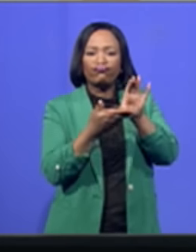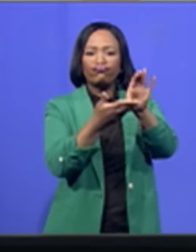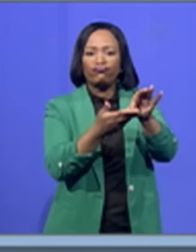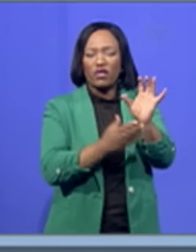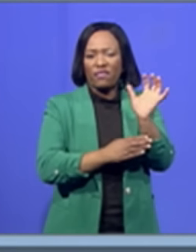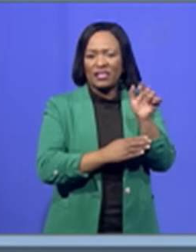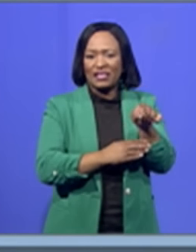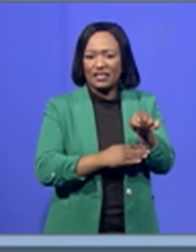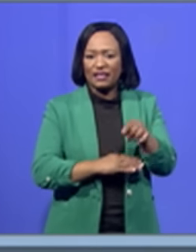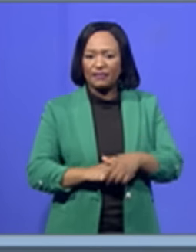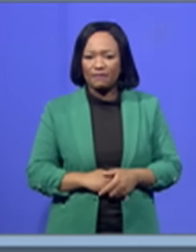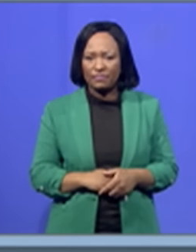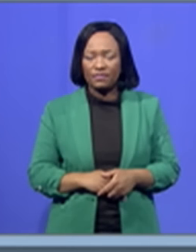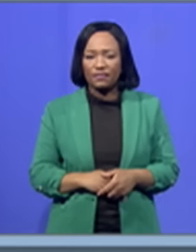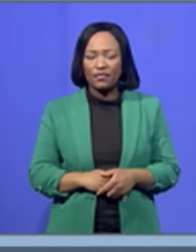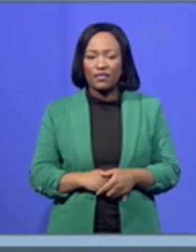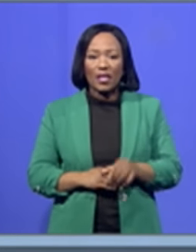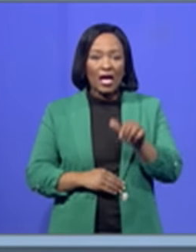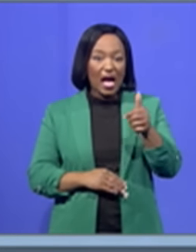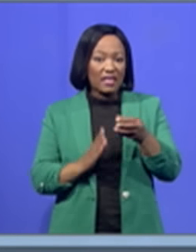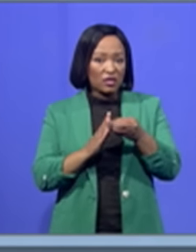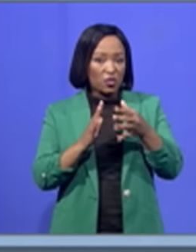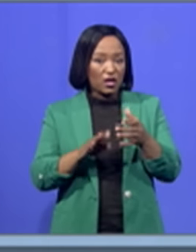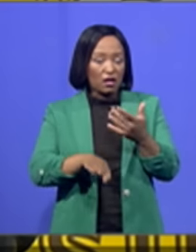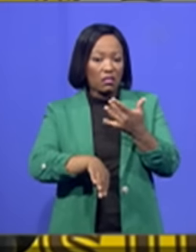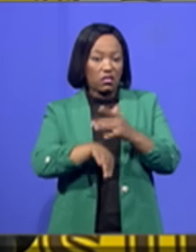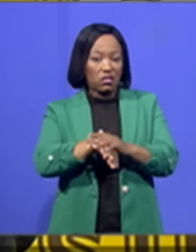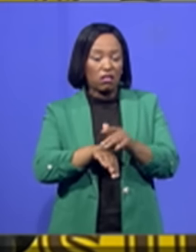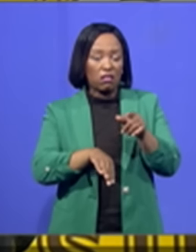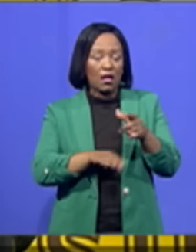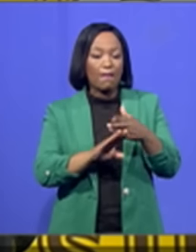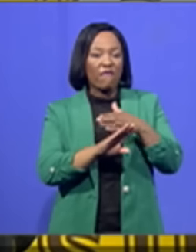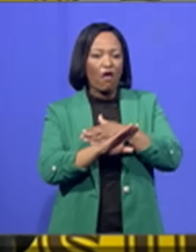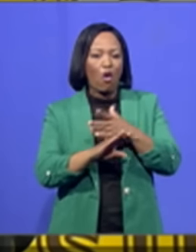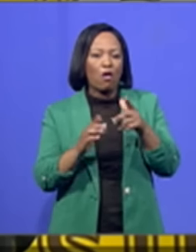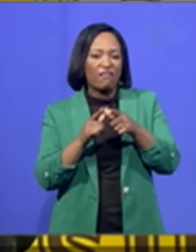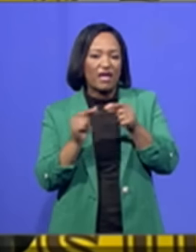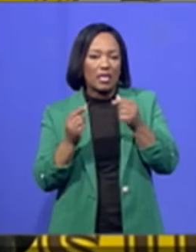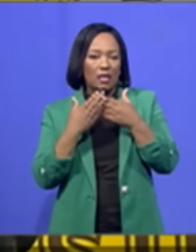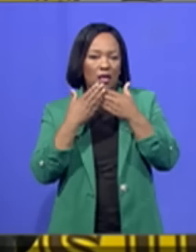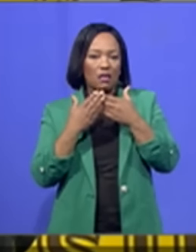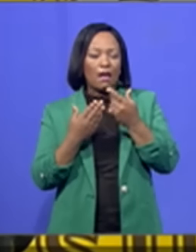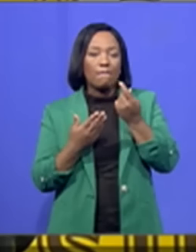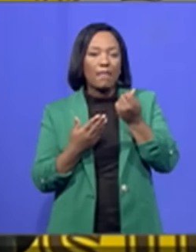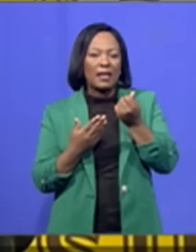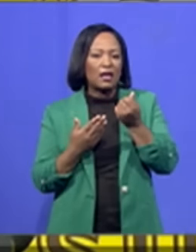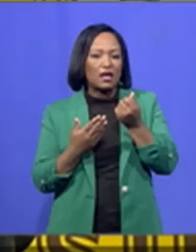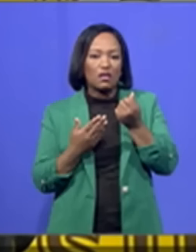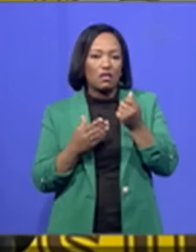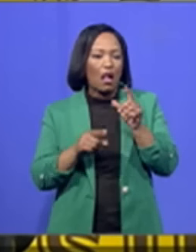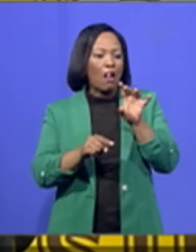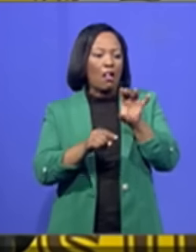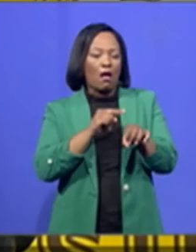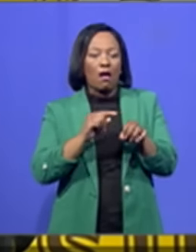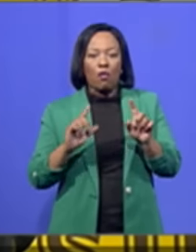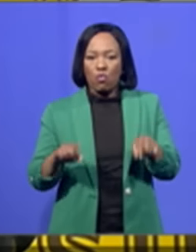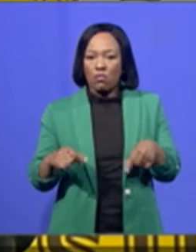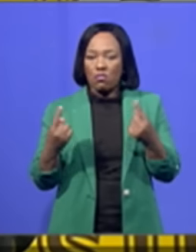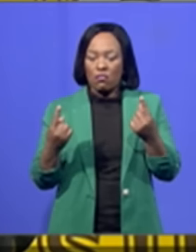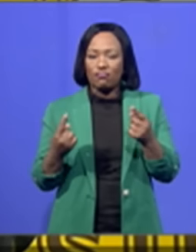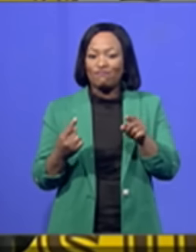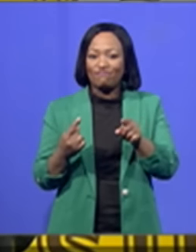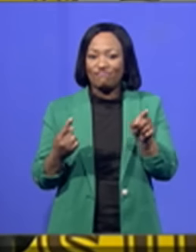Since the student had died before the completion of his studies, the fund could not be uncovered, especially